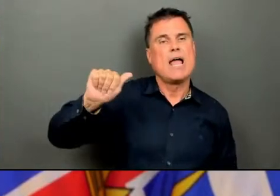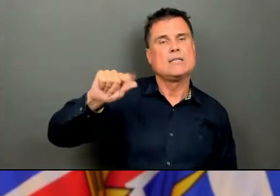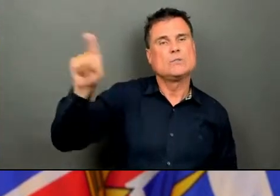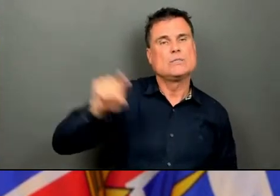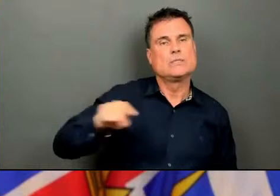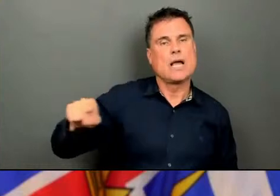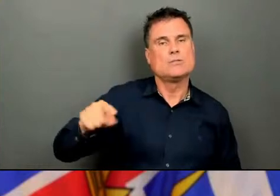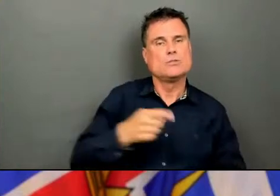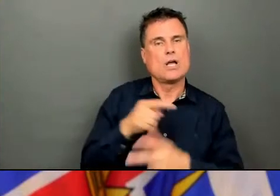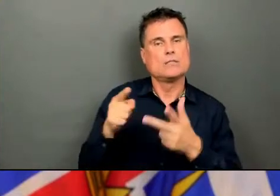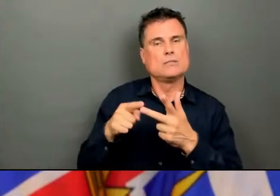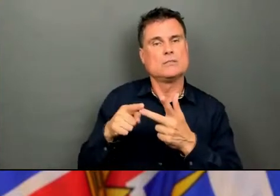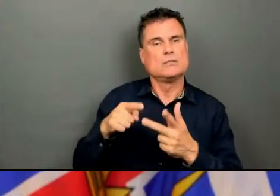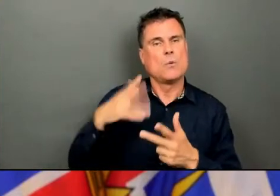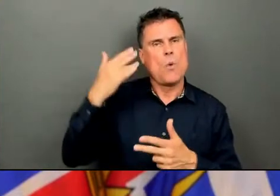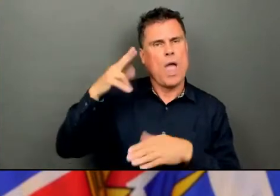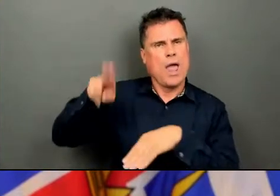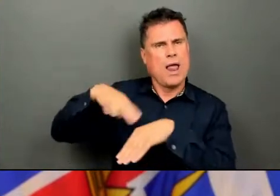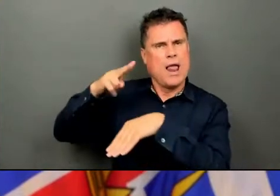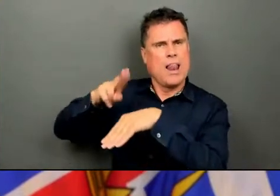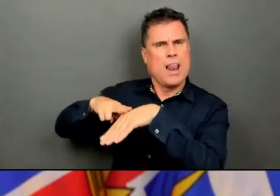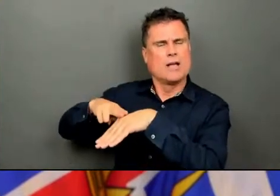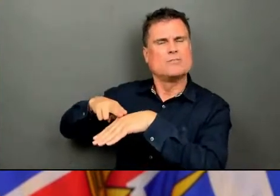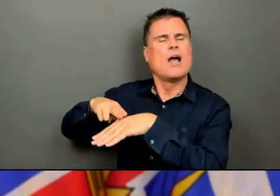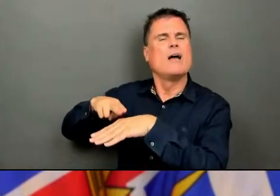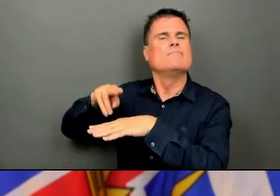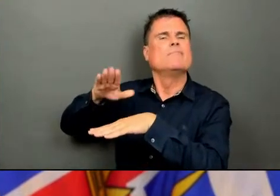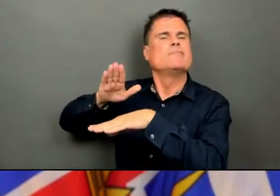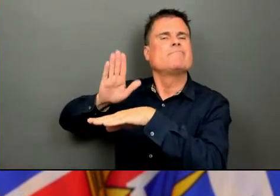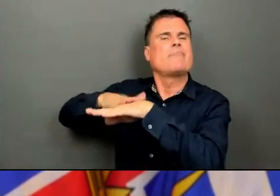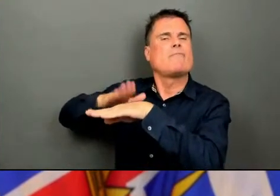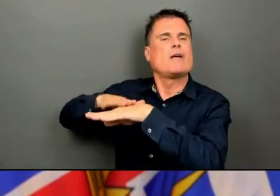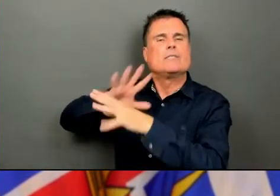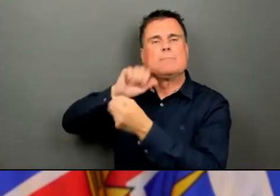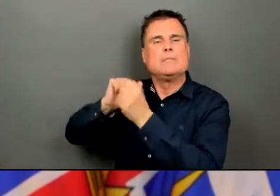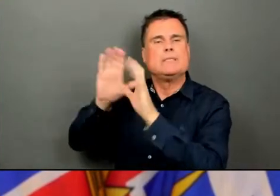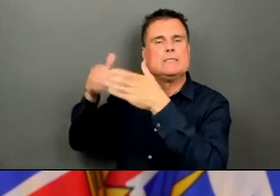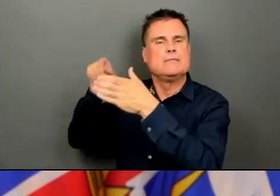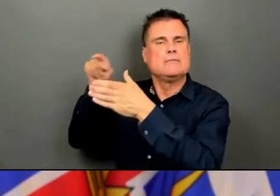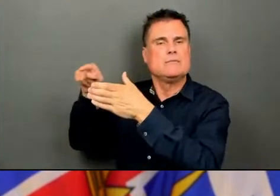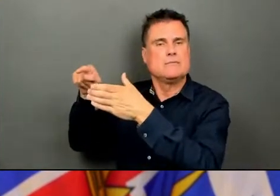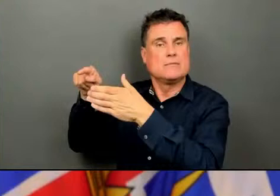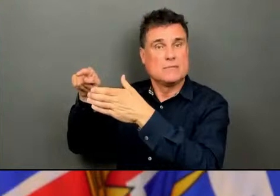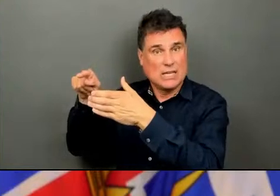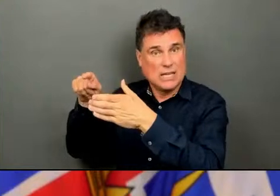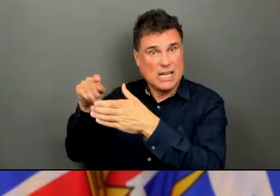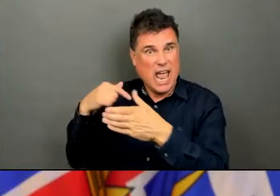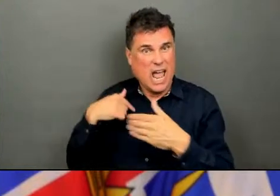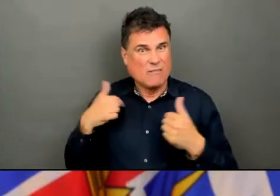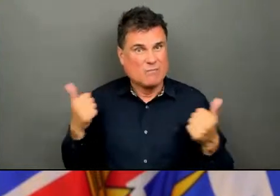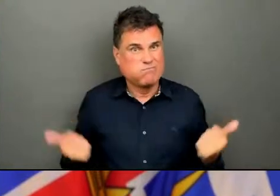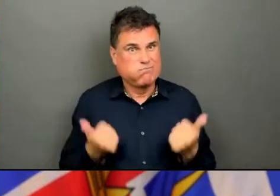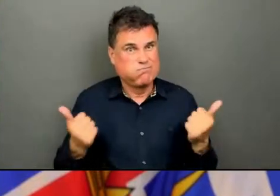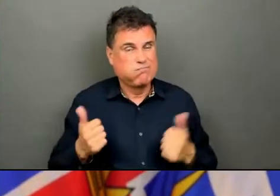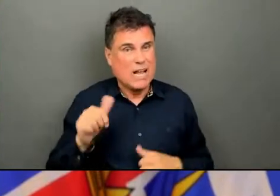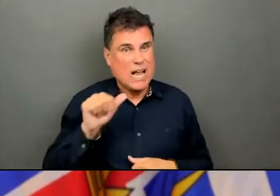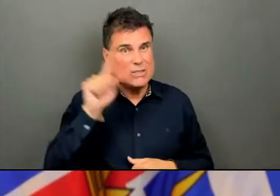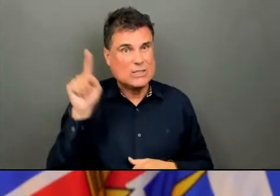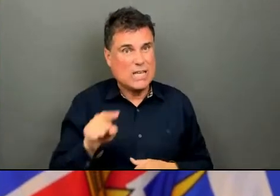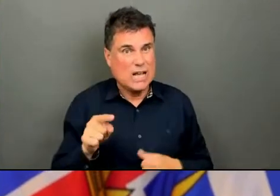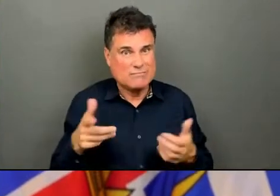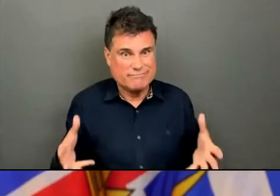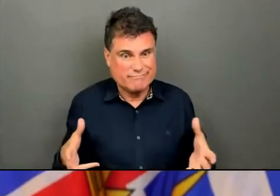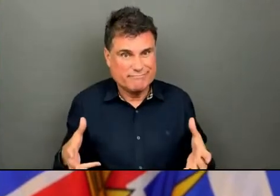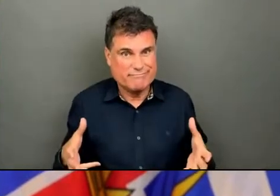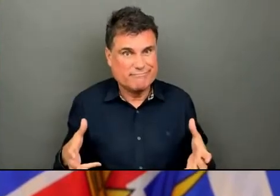guidance? What, in that situation, what would we do with the extra doses? Are you worried that these doses could now